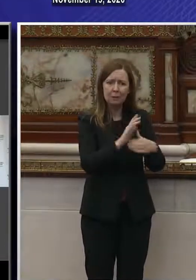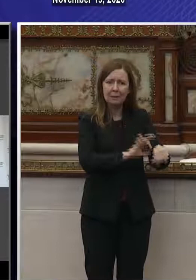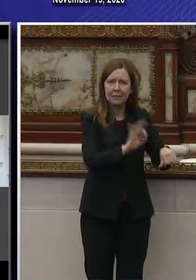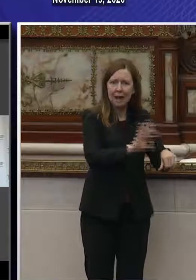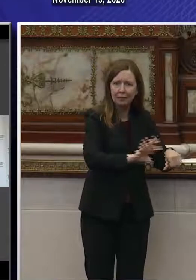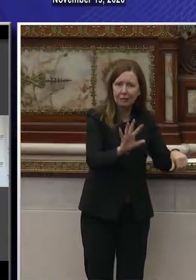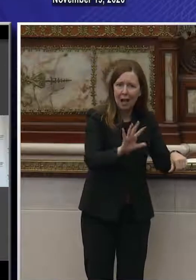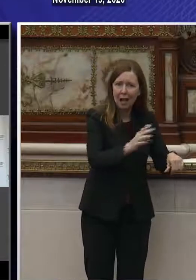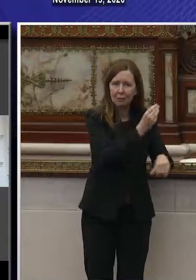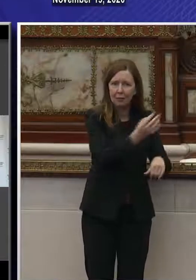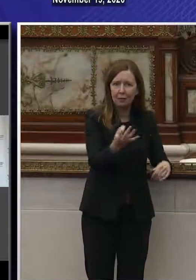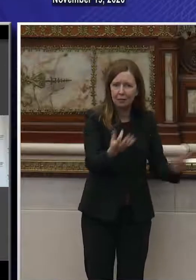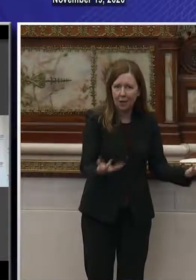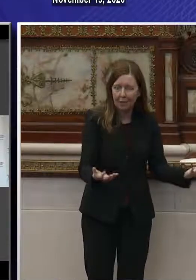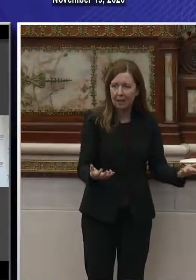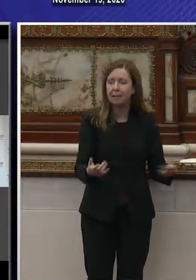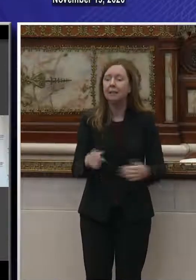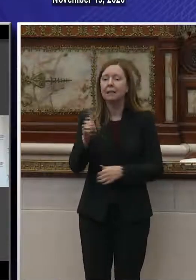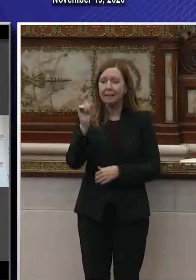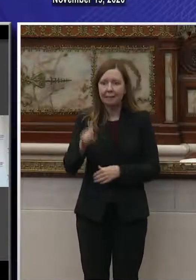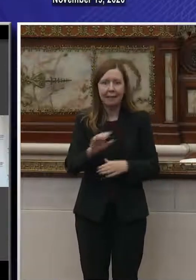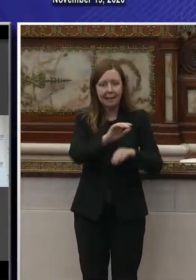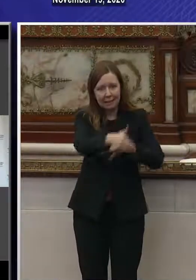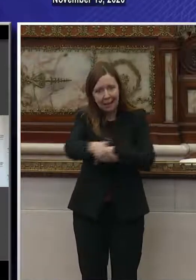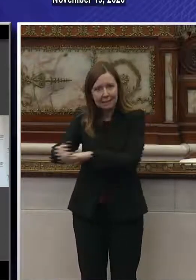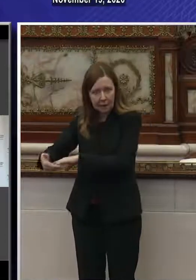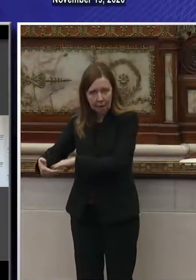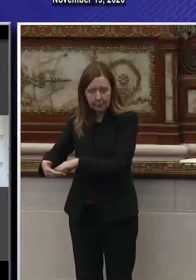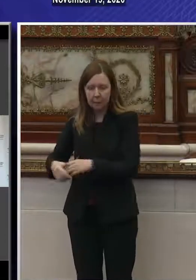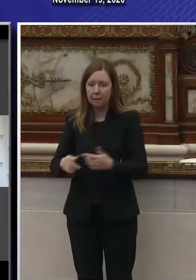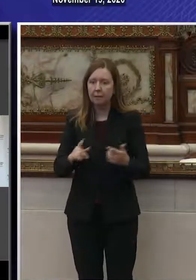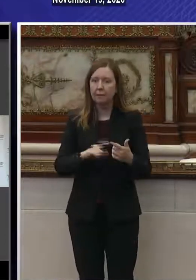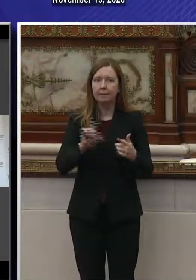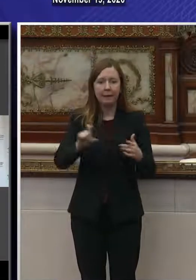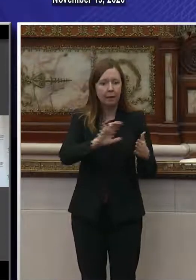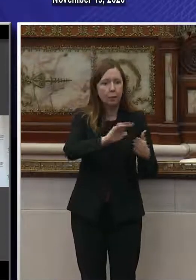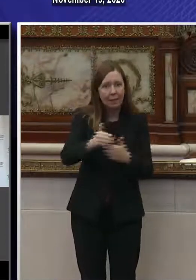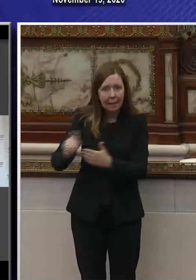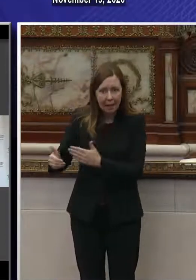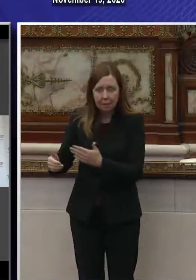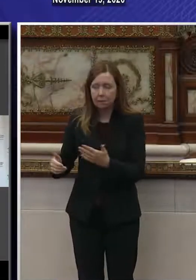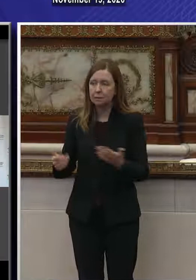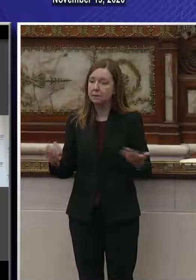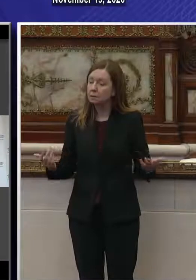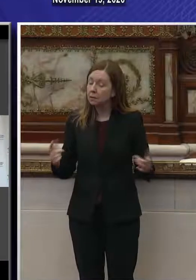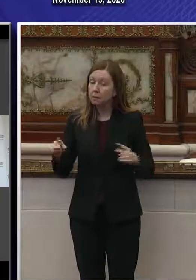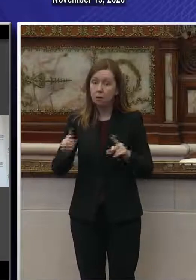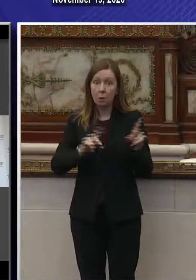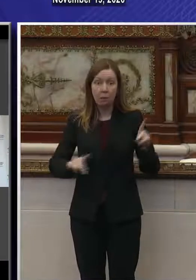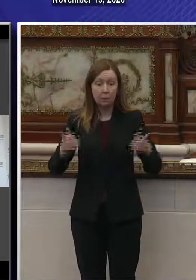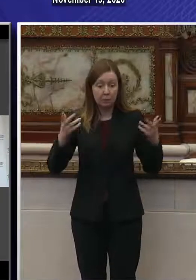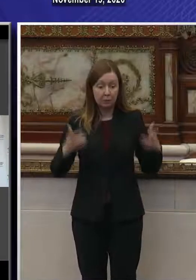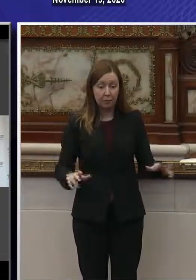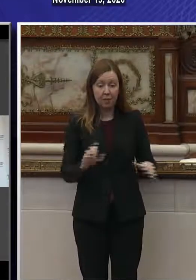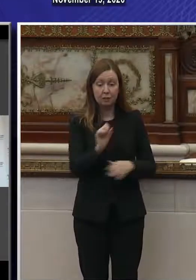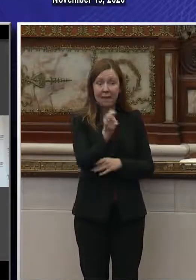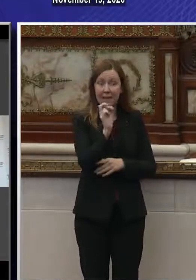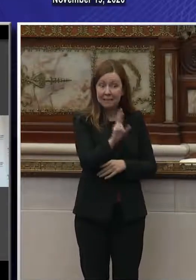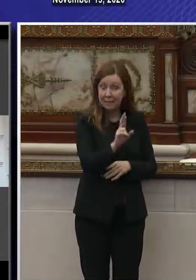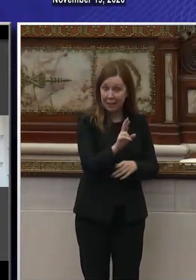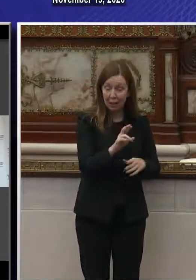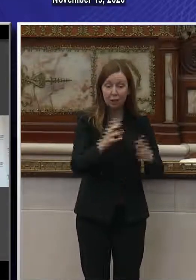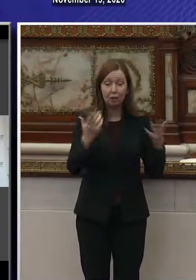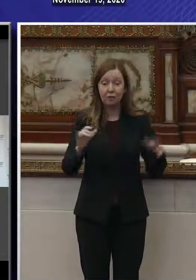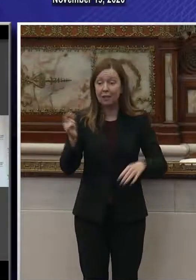and 5 Monday through Friday. They need a nighttime session. They need a weekend session. So when folks finish at Sayre and they finish